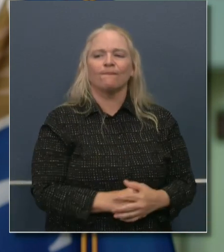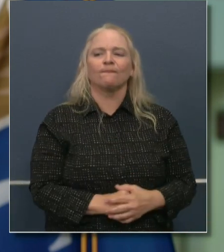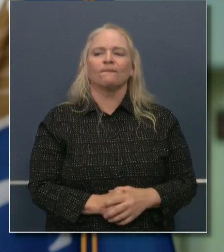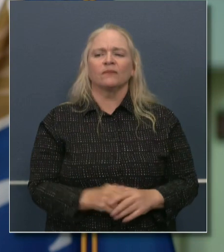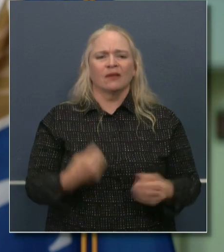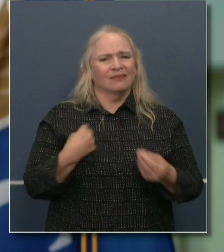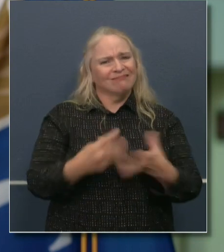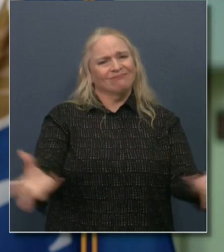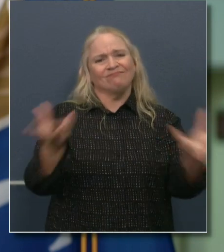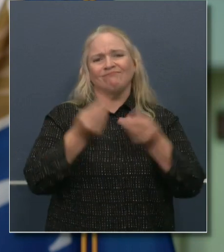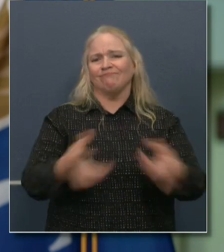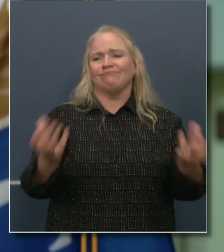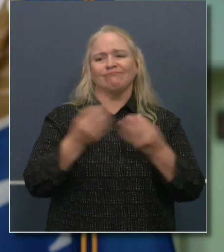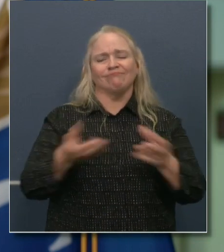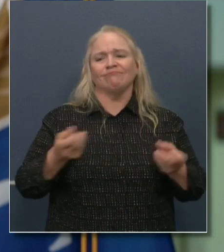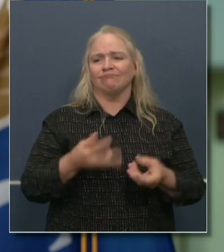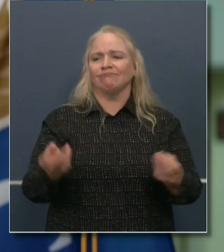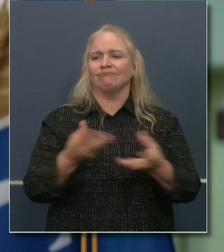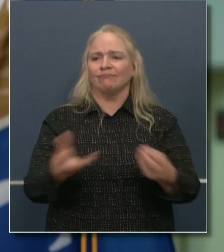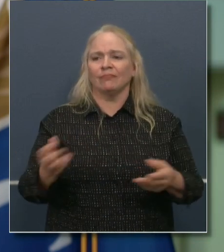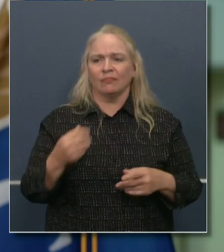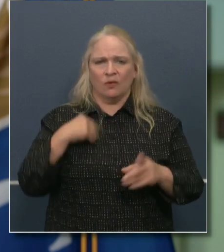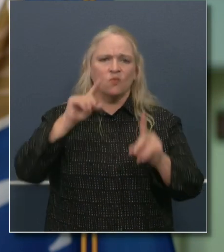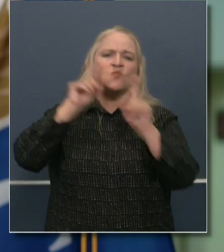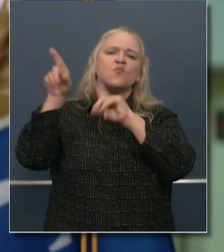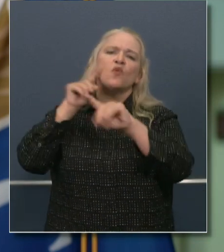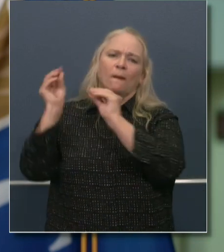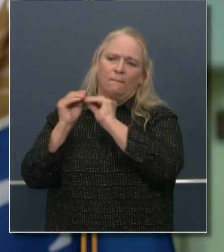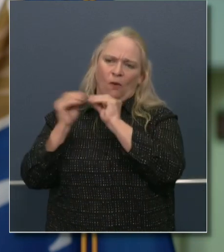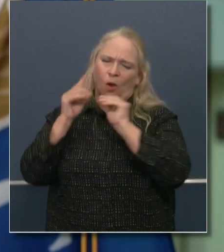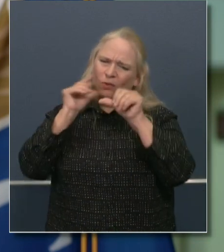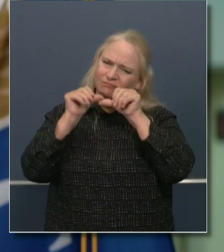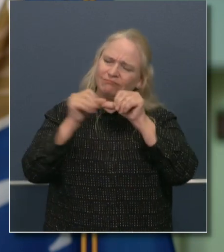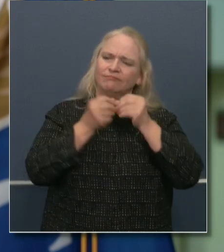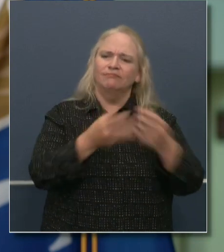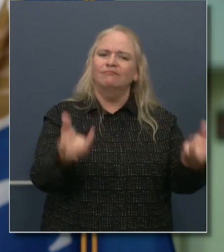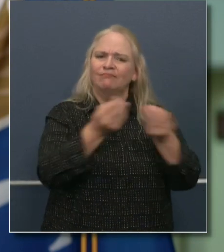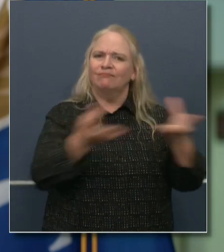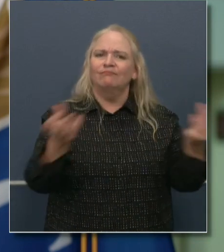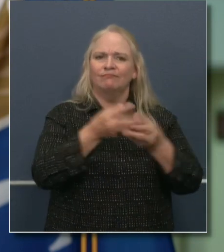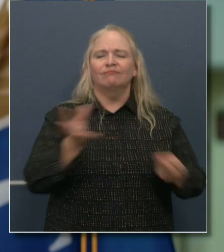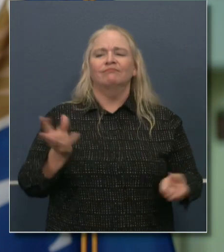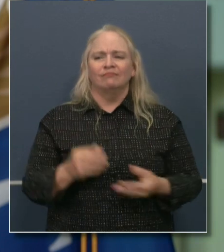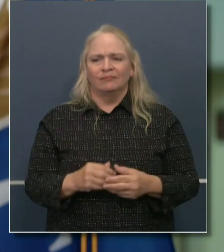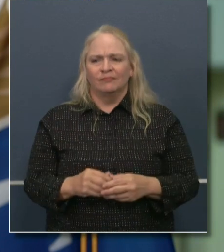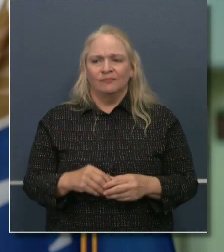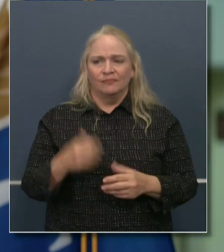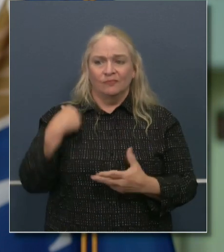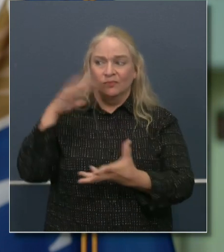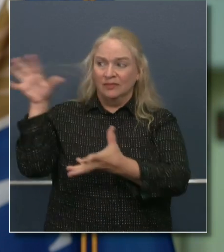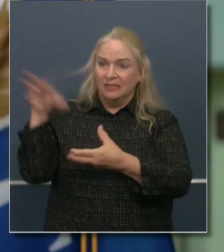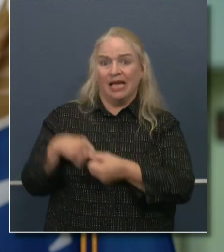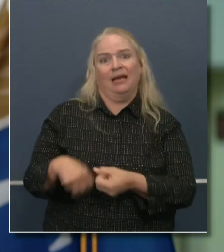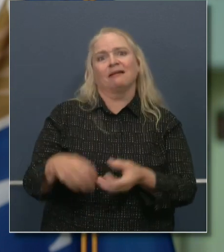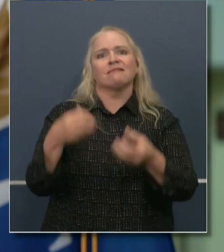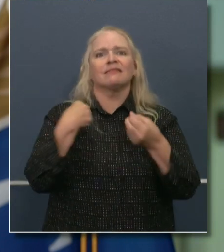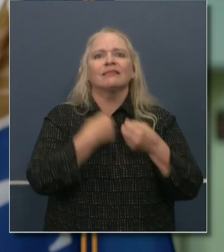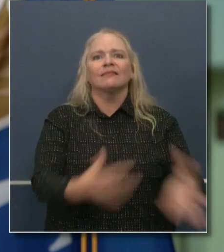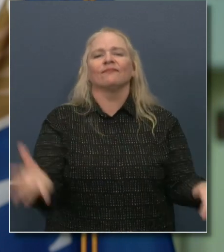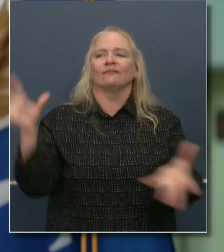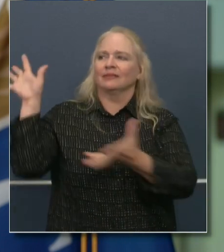months. Hundreds of millions more will be distributed and are being distributed in real time as we built up